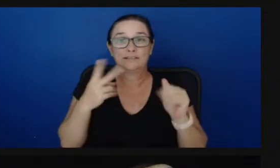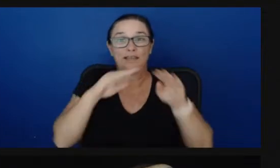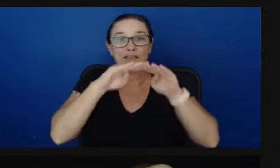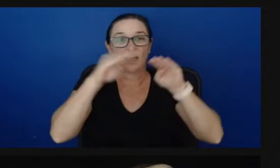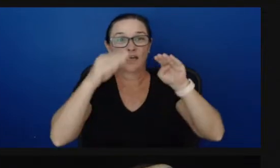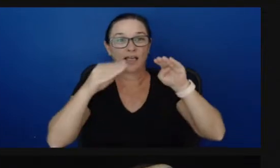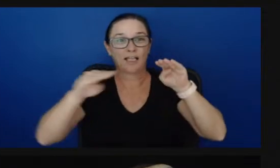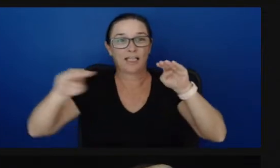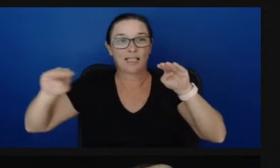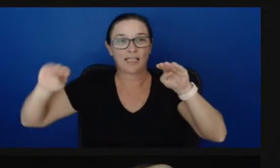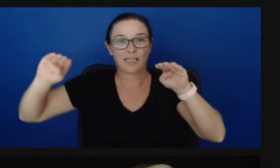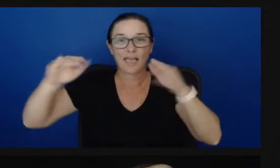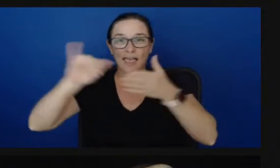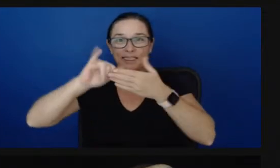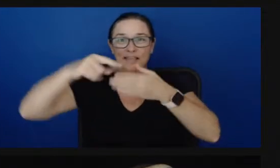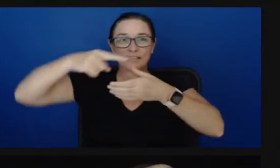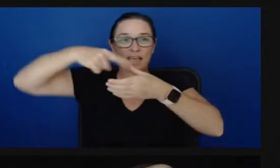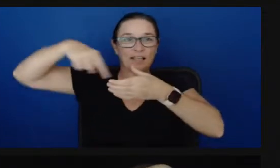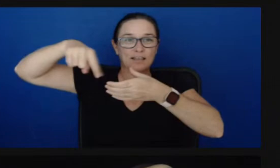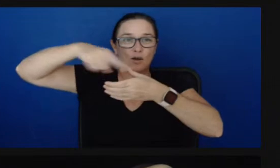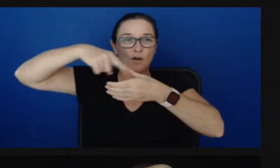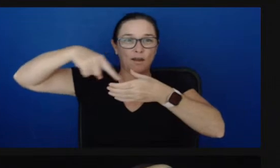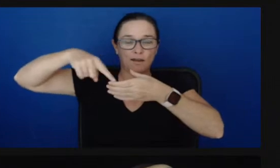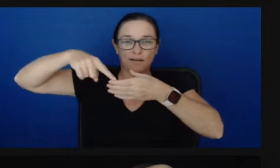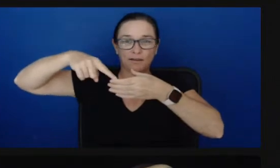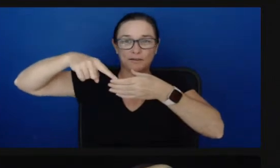caldera of Mauna Loa there.